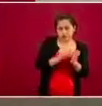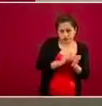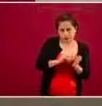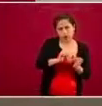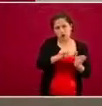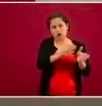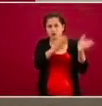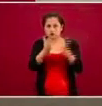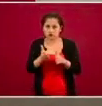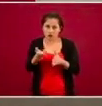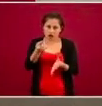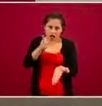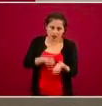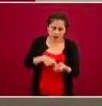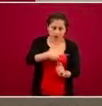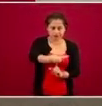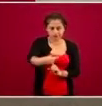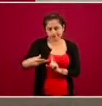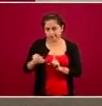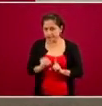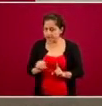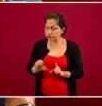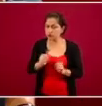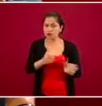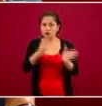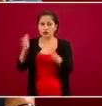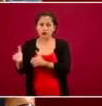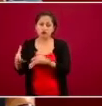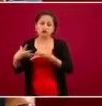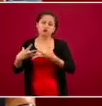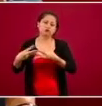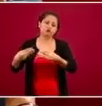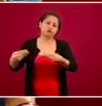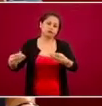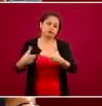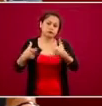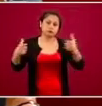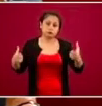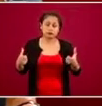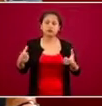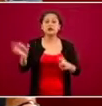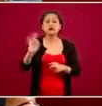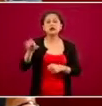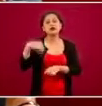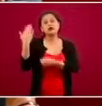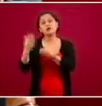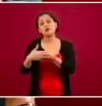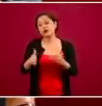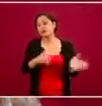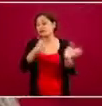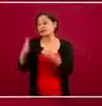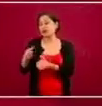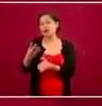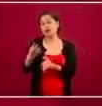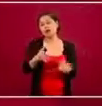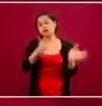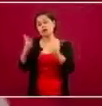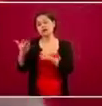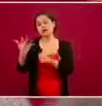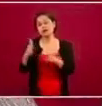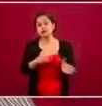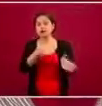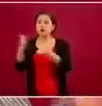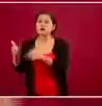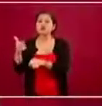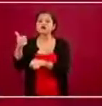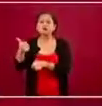three. From the very beginning of the pandemic, we established the different elements corresponding to the